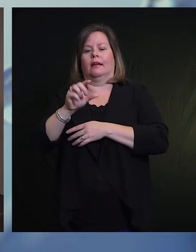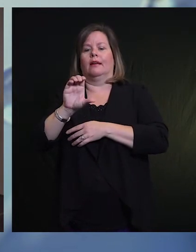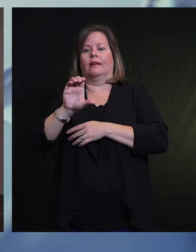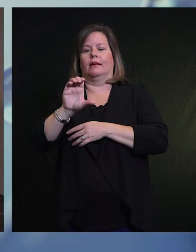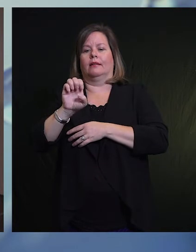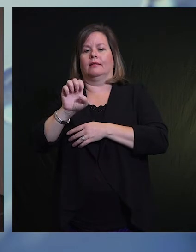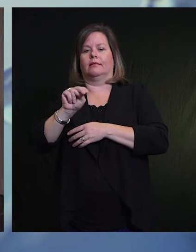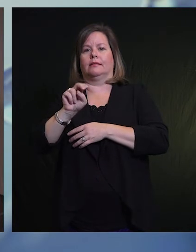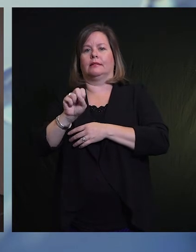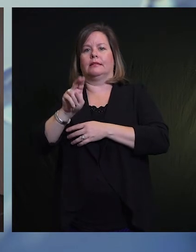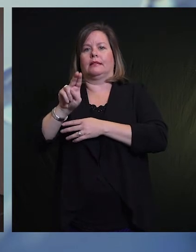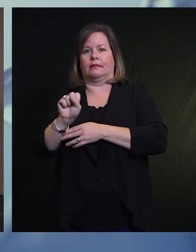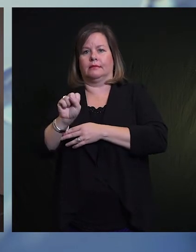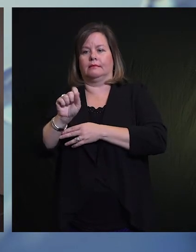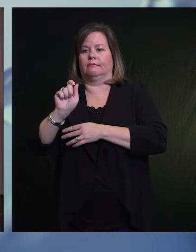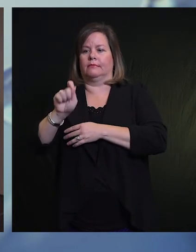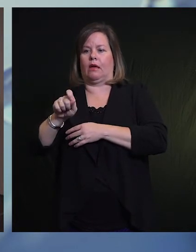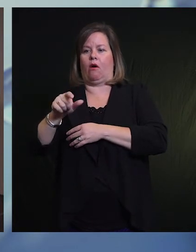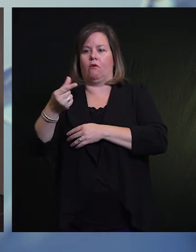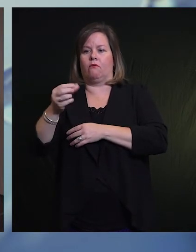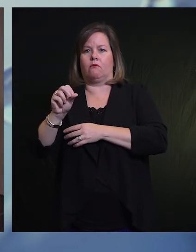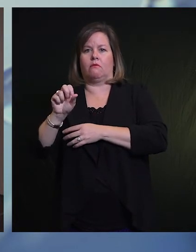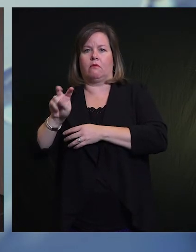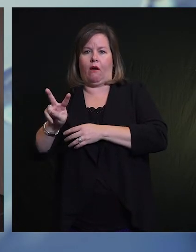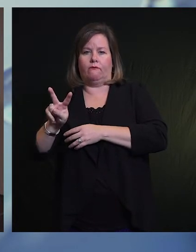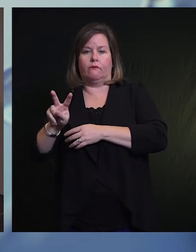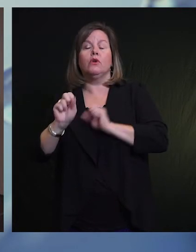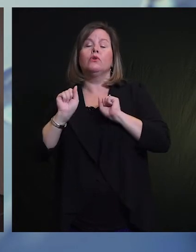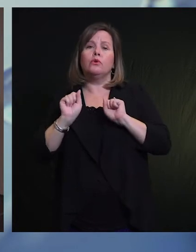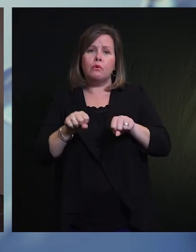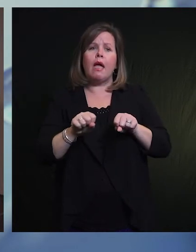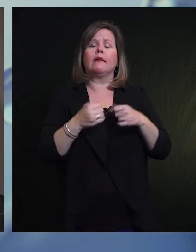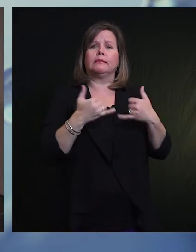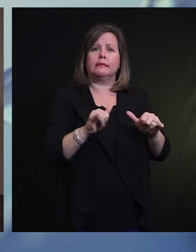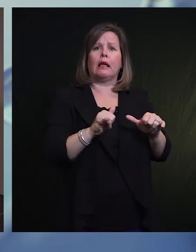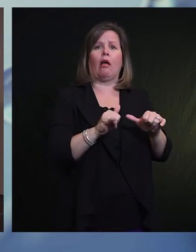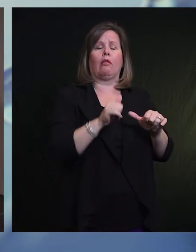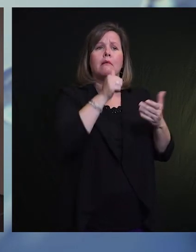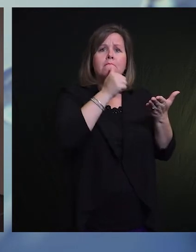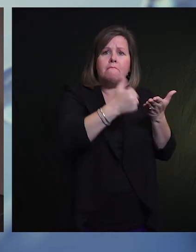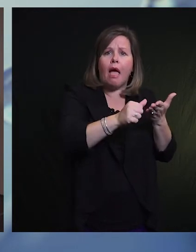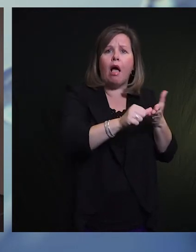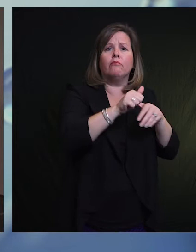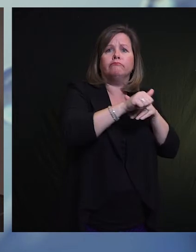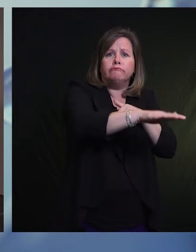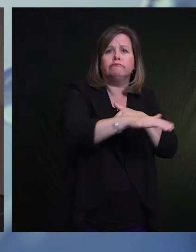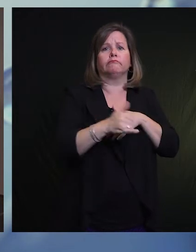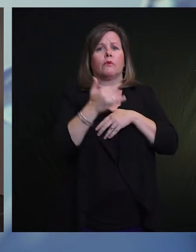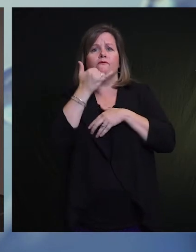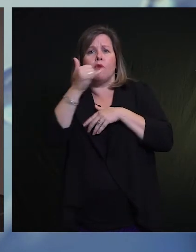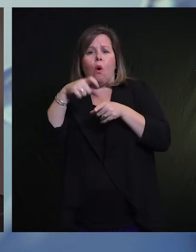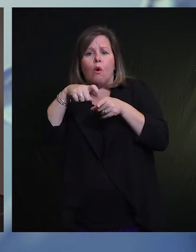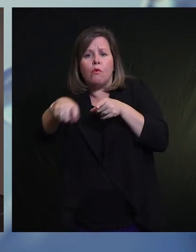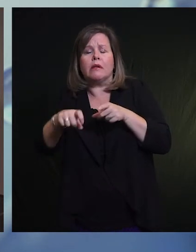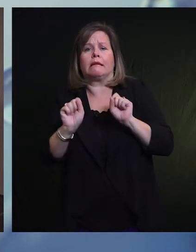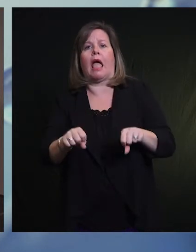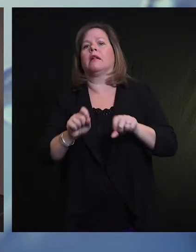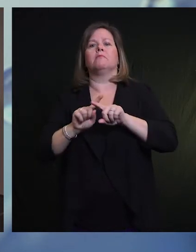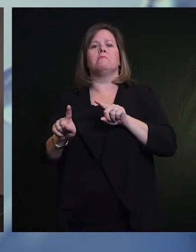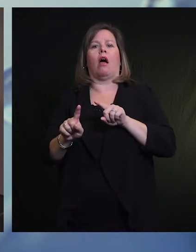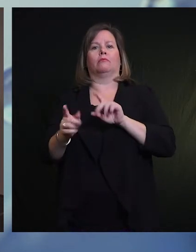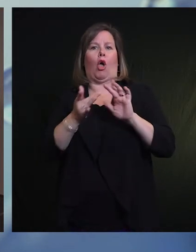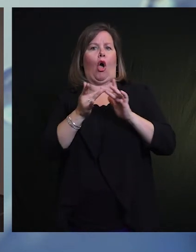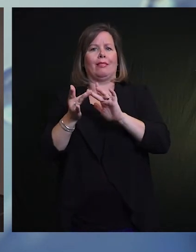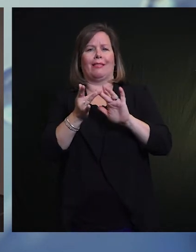2020census.gov. You can still respond by mail and phone, but going online is probably the best way to do it. It takes about 10